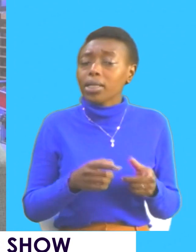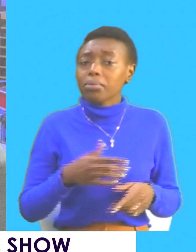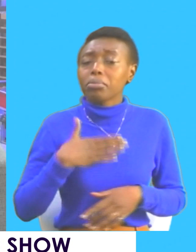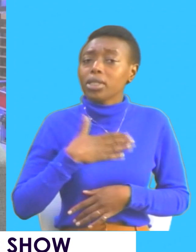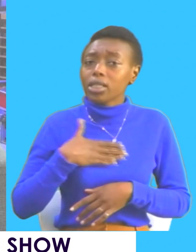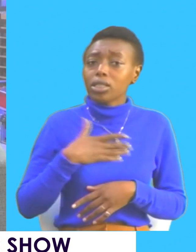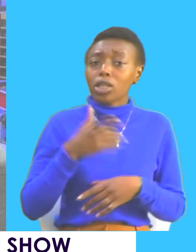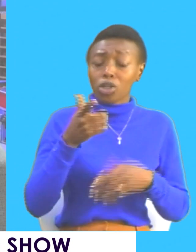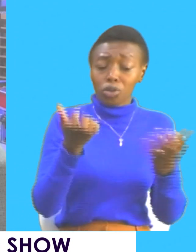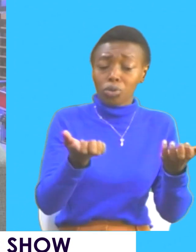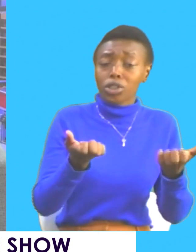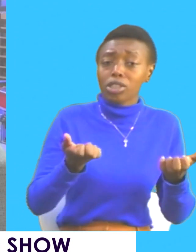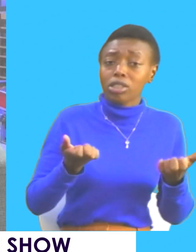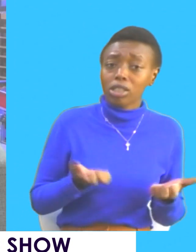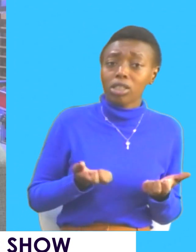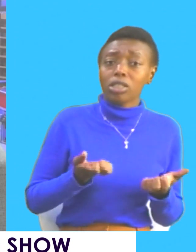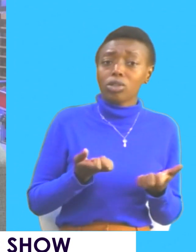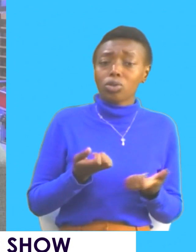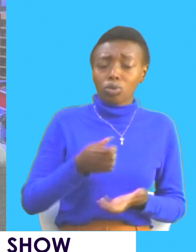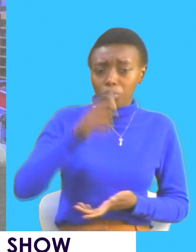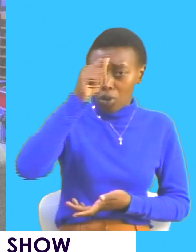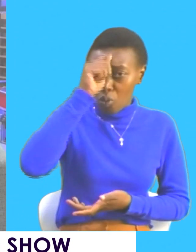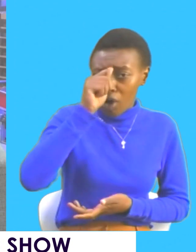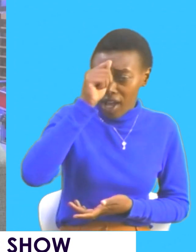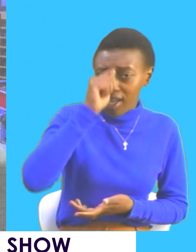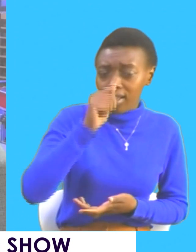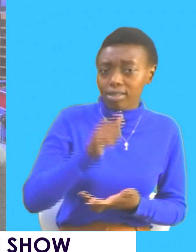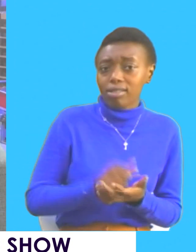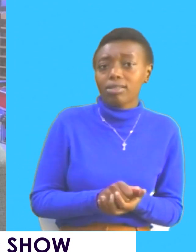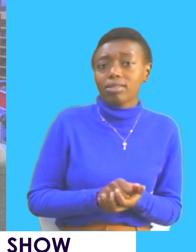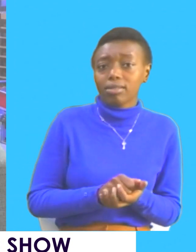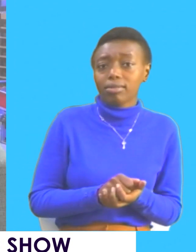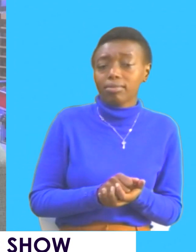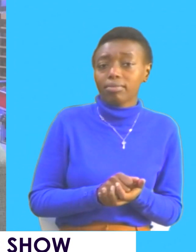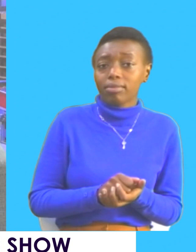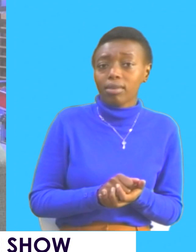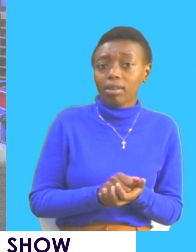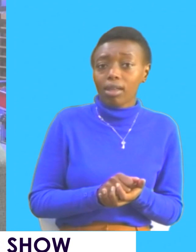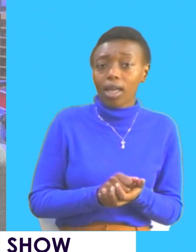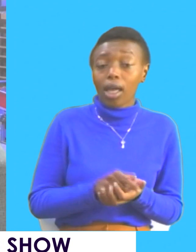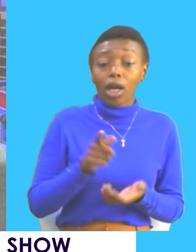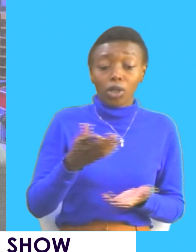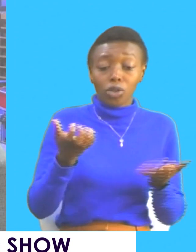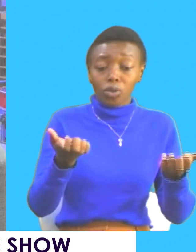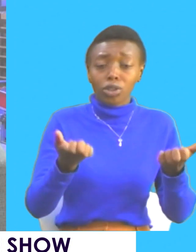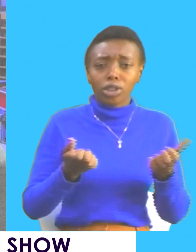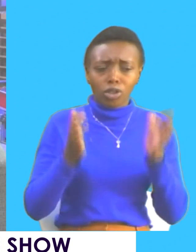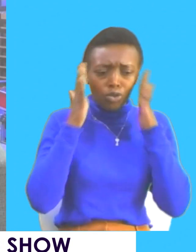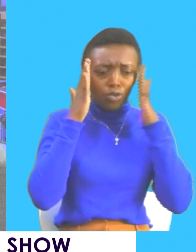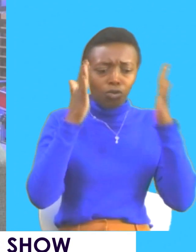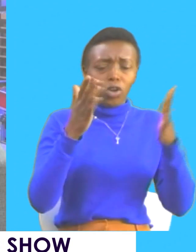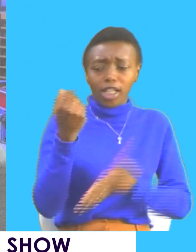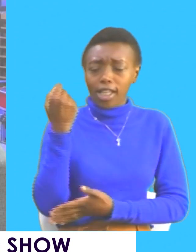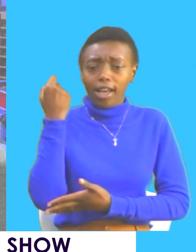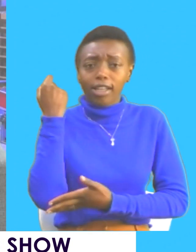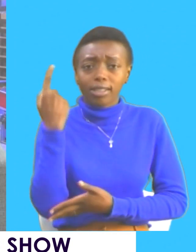enemy. You need to be 10 times wiser than your enemies. It demands that you need to focus, understand